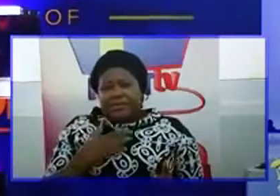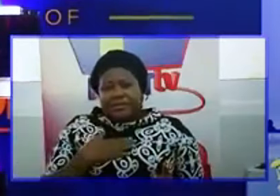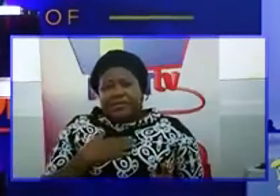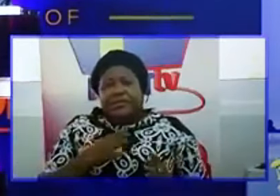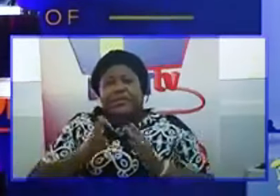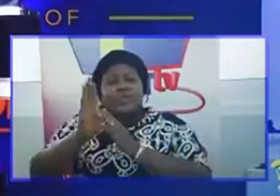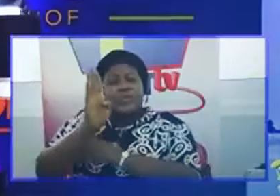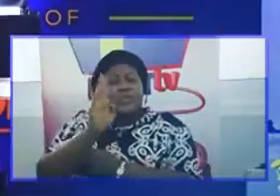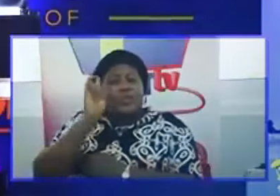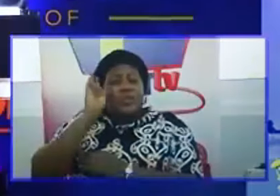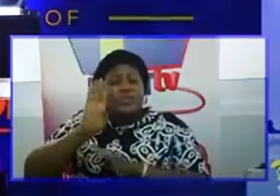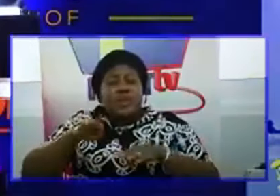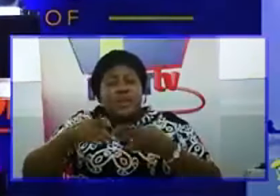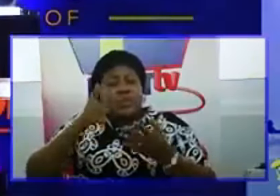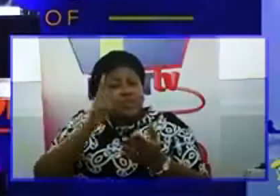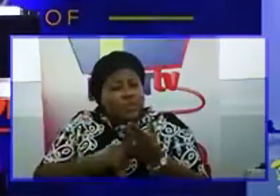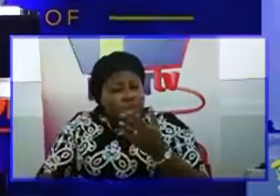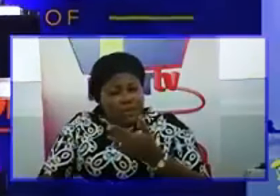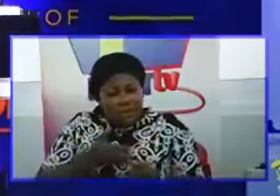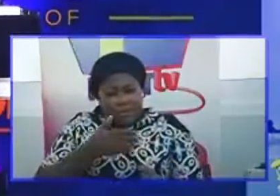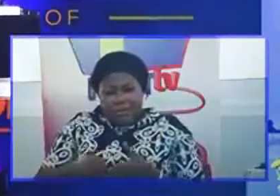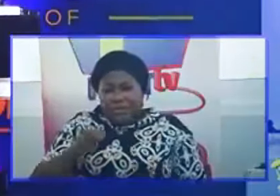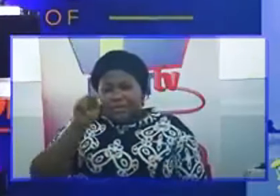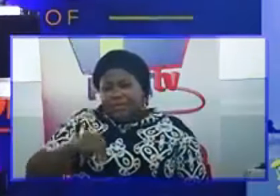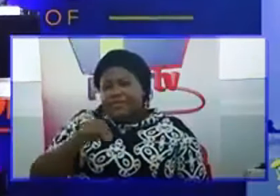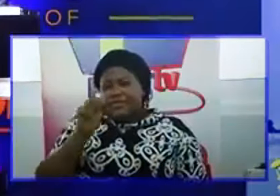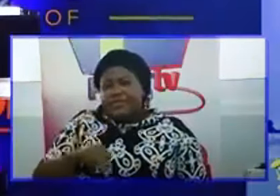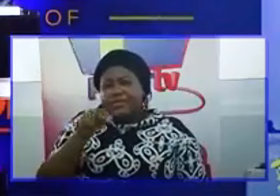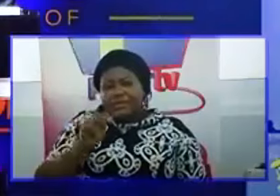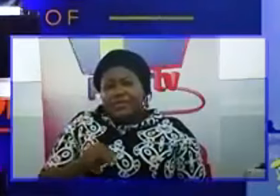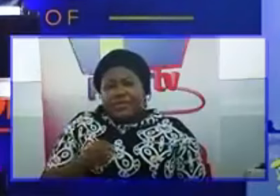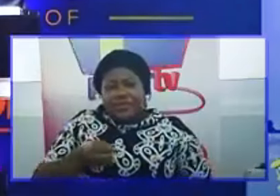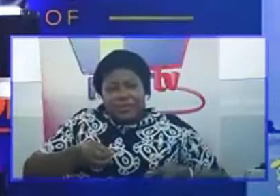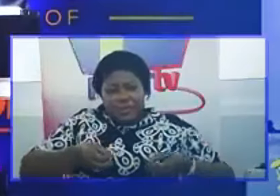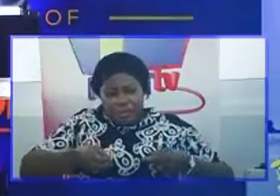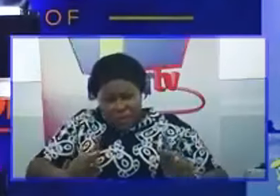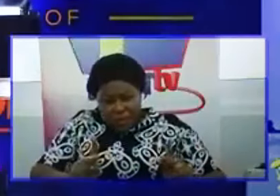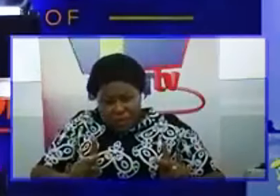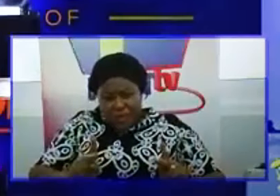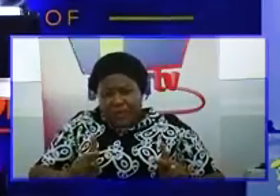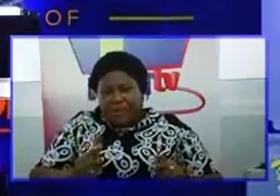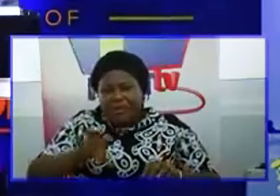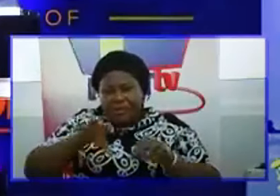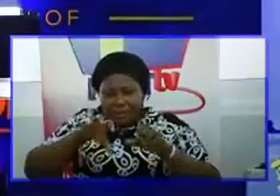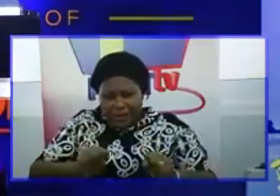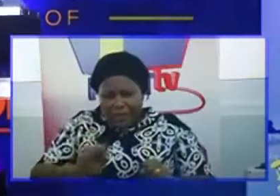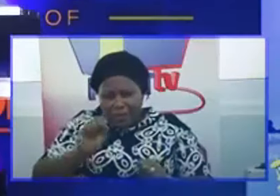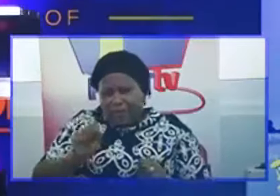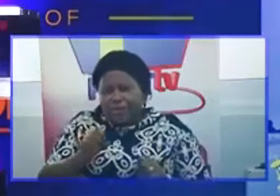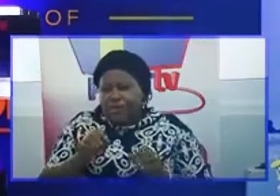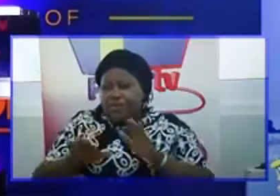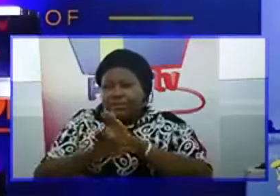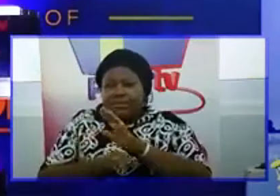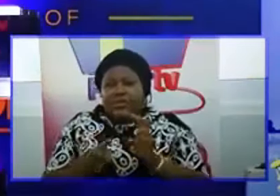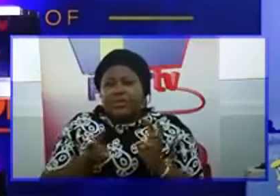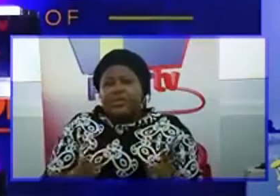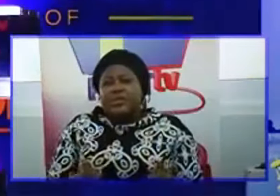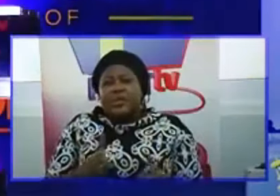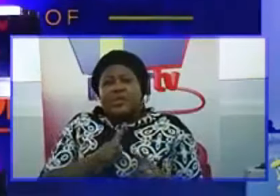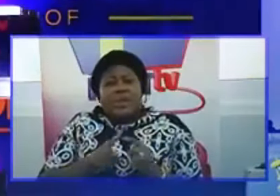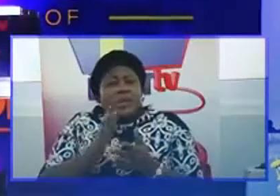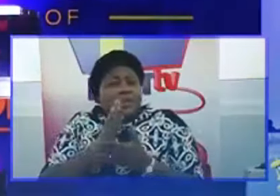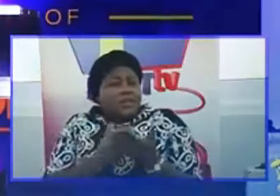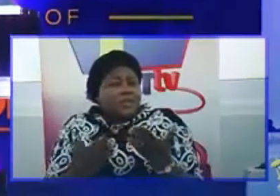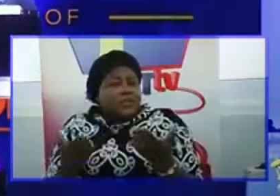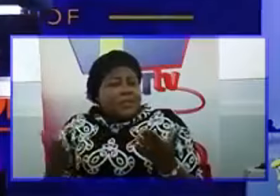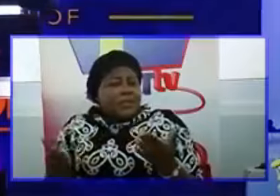will supply your needs. Opportunity seize is the basis of reward. But there are some factors against opportunity.